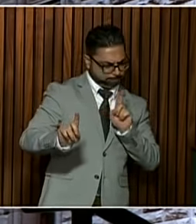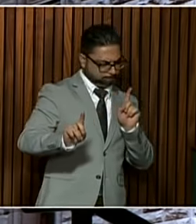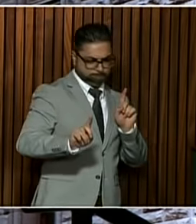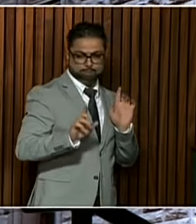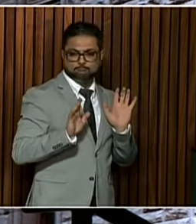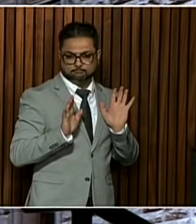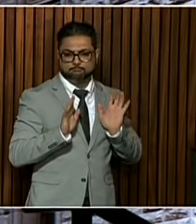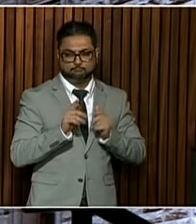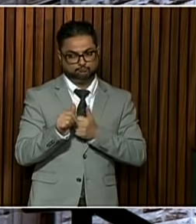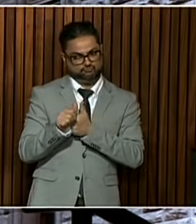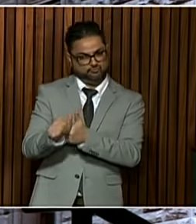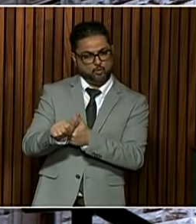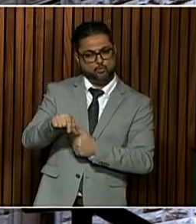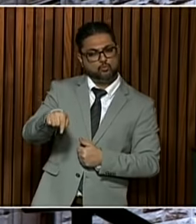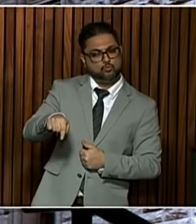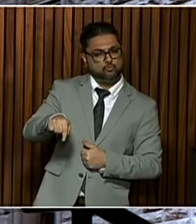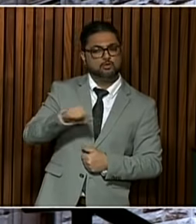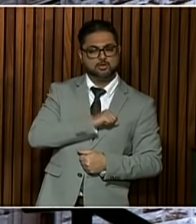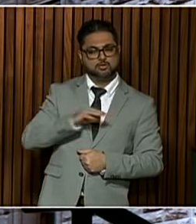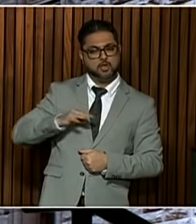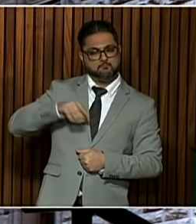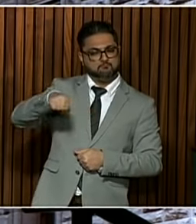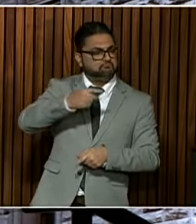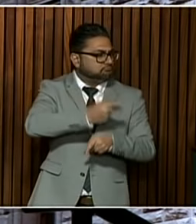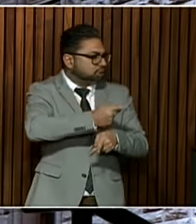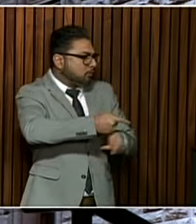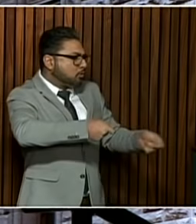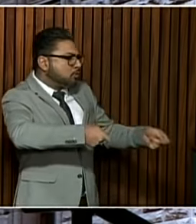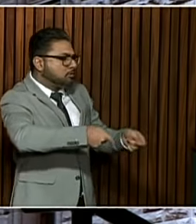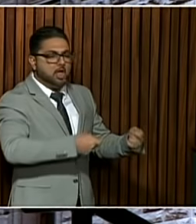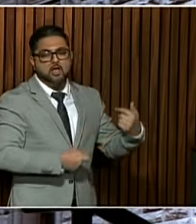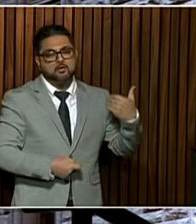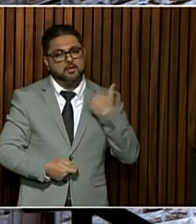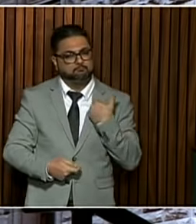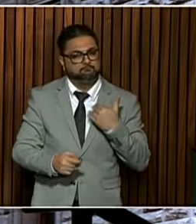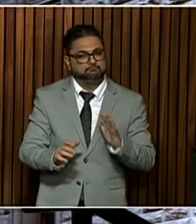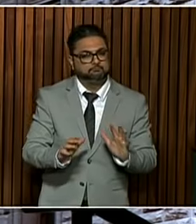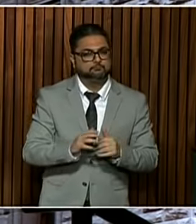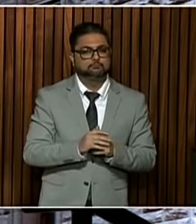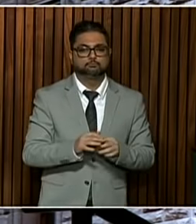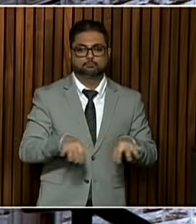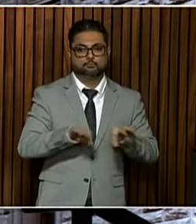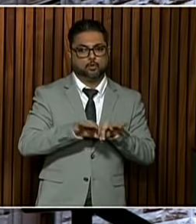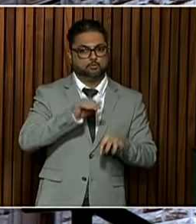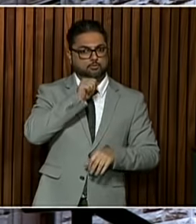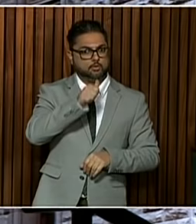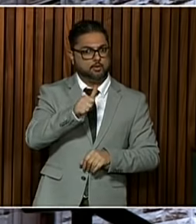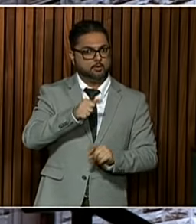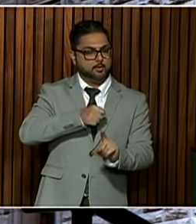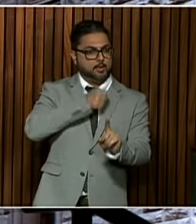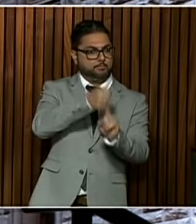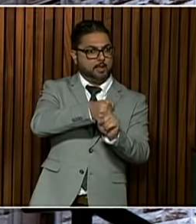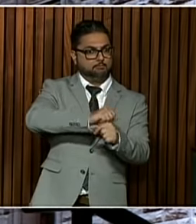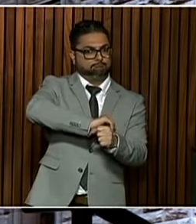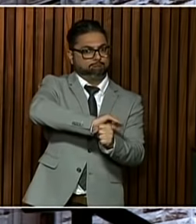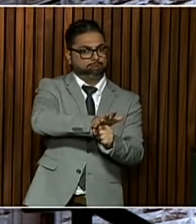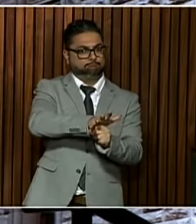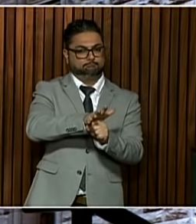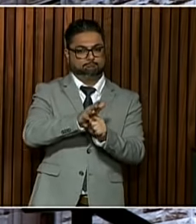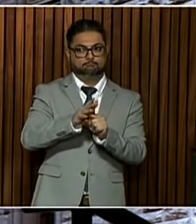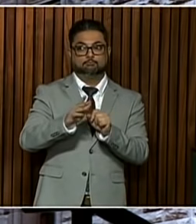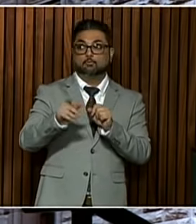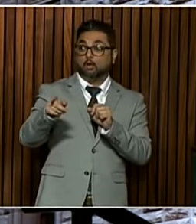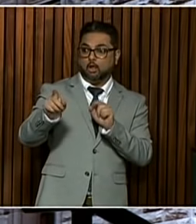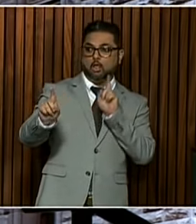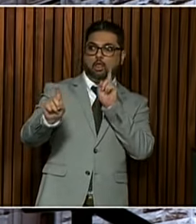can acquire those essential services and yet not compromise on their aspects of physical and social separation? So all these things are in